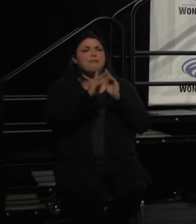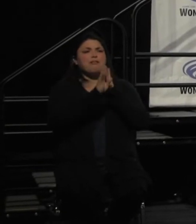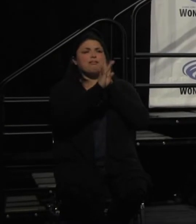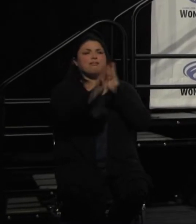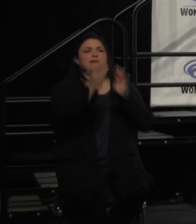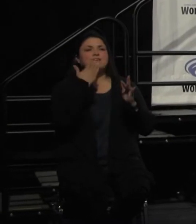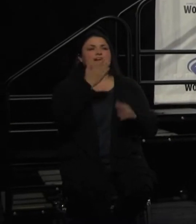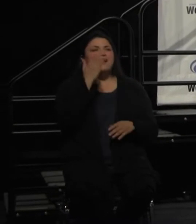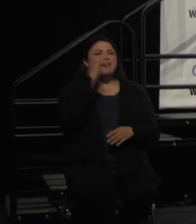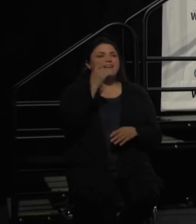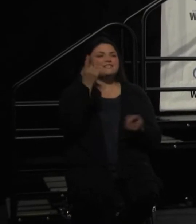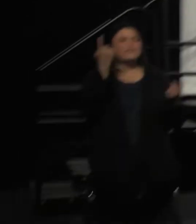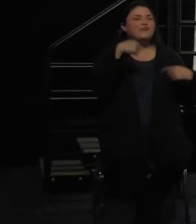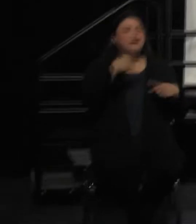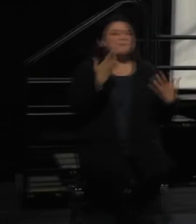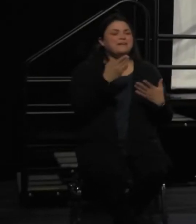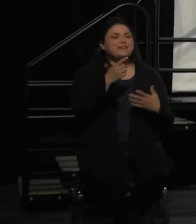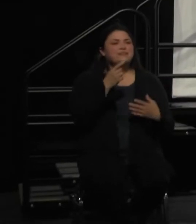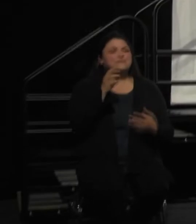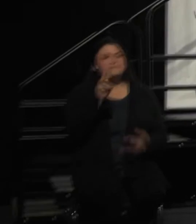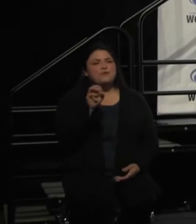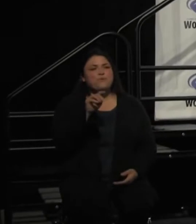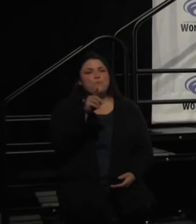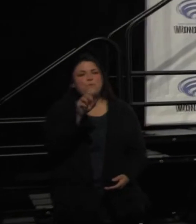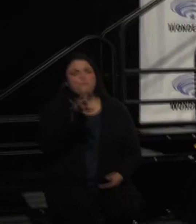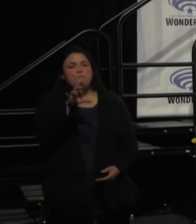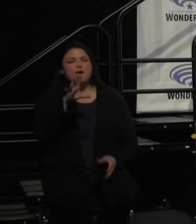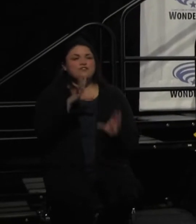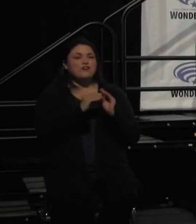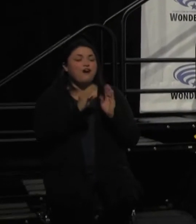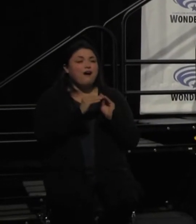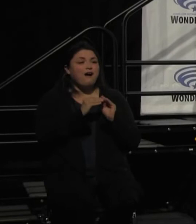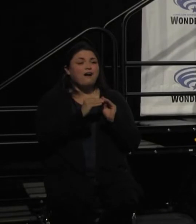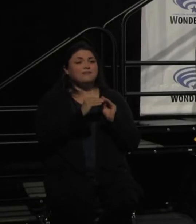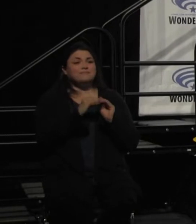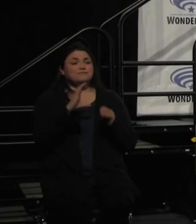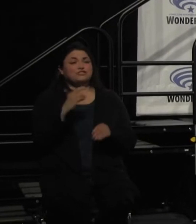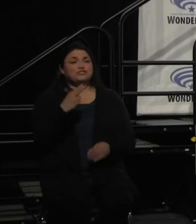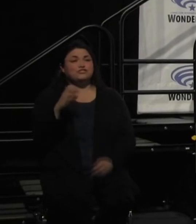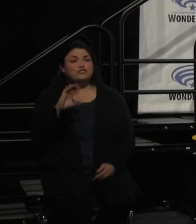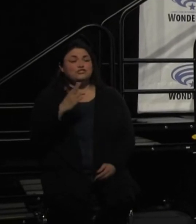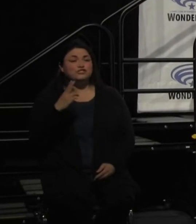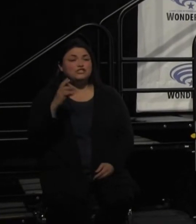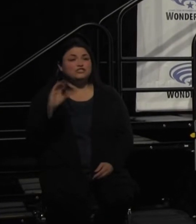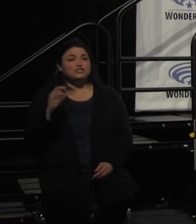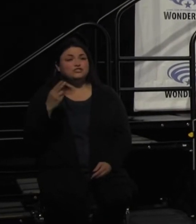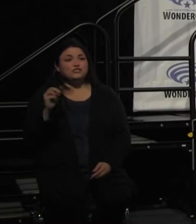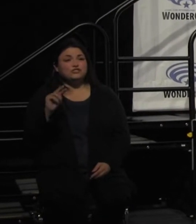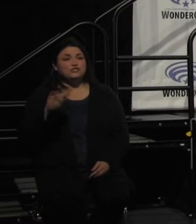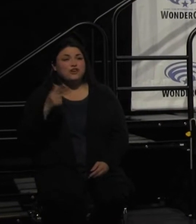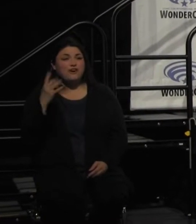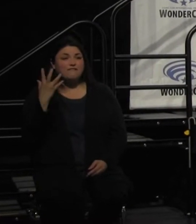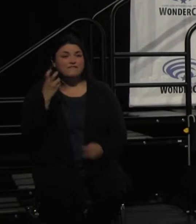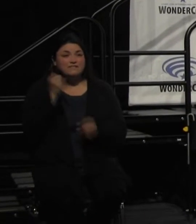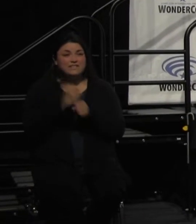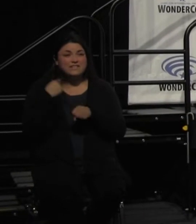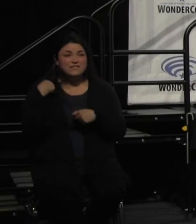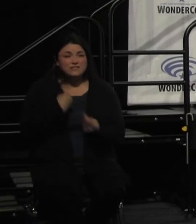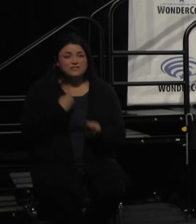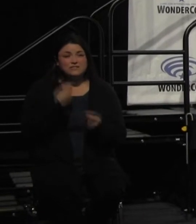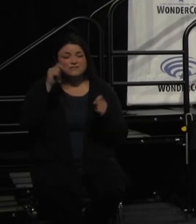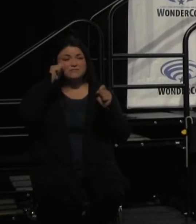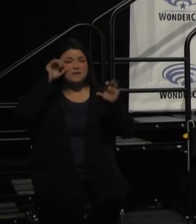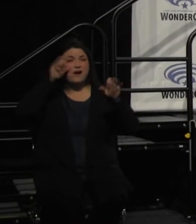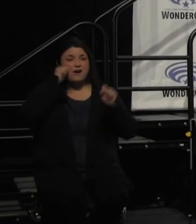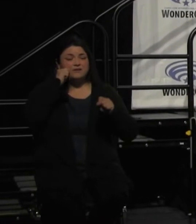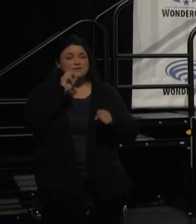for joining us at Wondercon for our Cheech Chong 50 years of this awesome duo. Please say your name and where you're from. Thank you. My